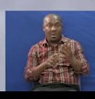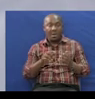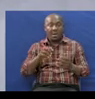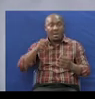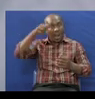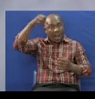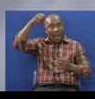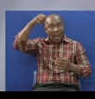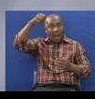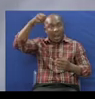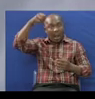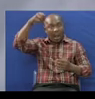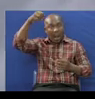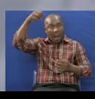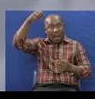photographs.